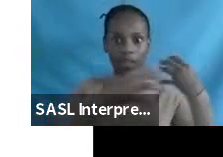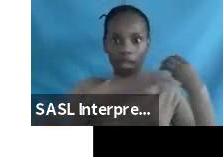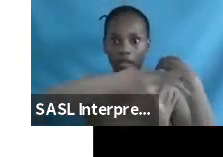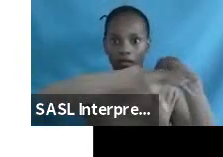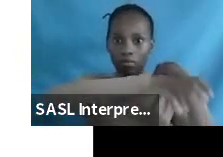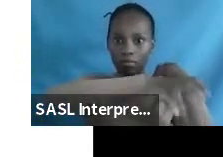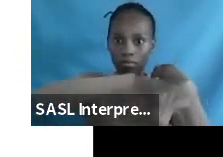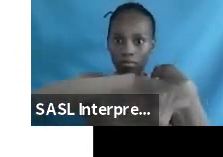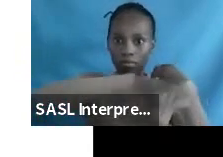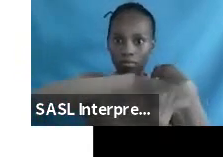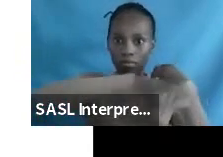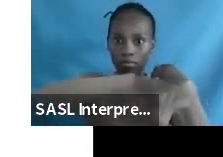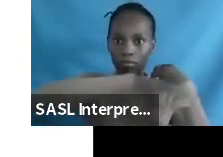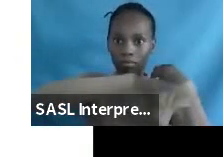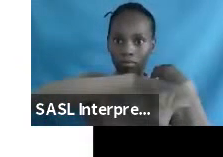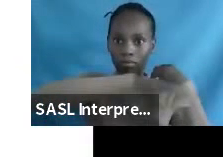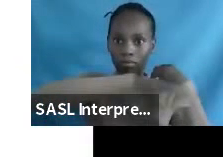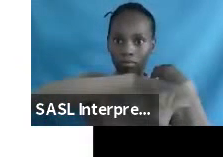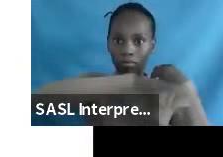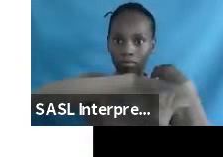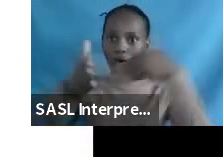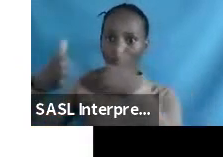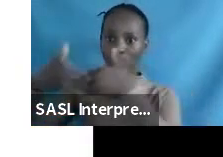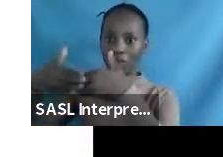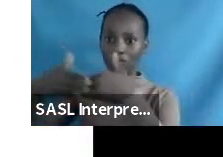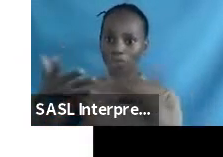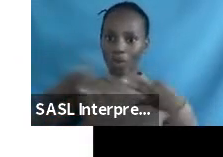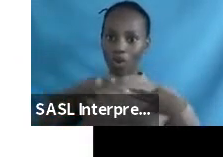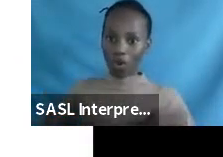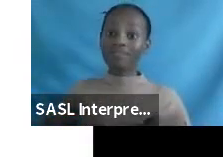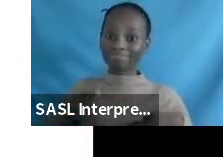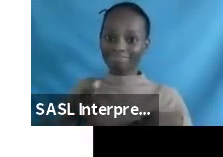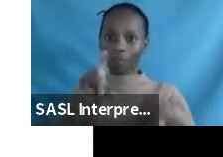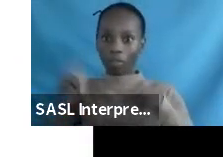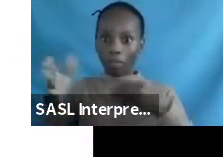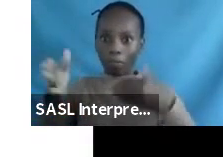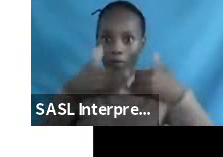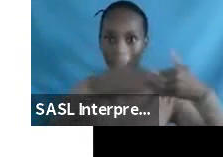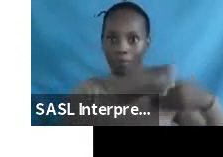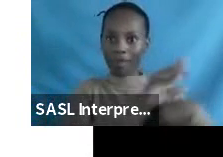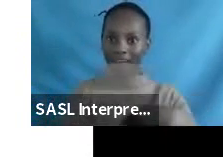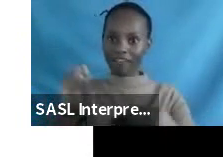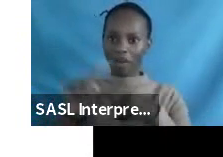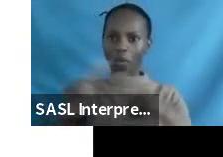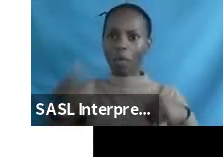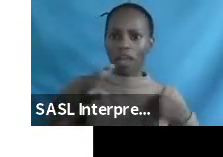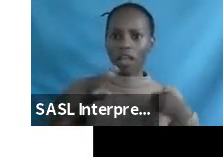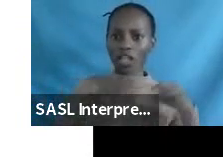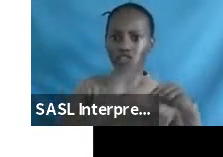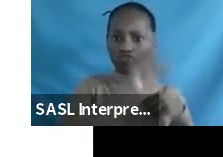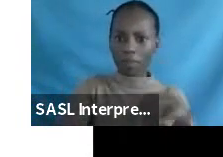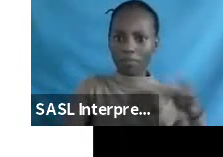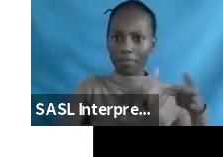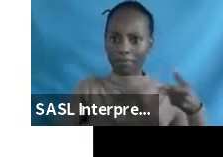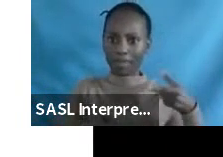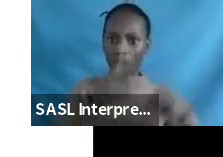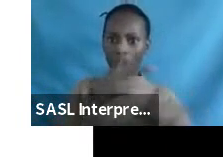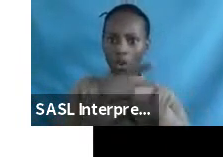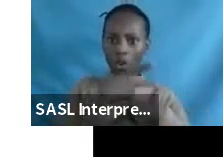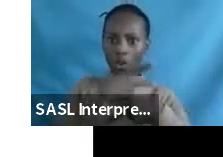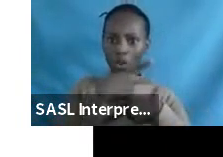clothing and textile as a result of inflow of cheap goods as well as counterfeited goods into our